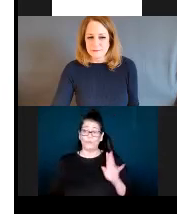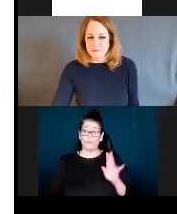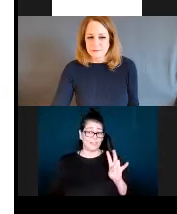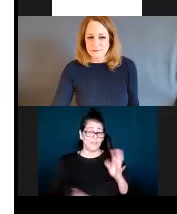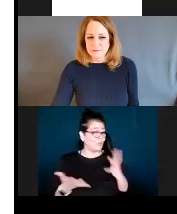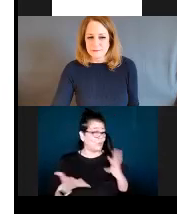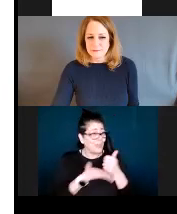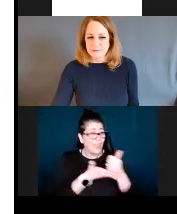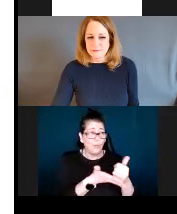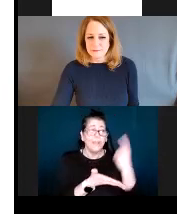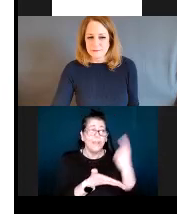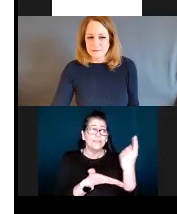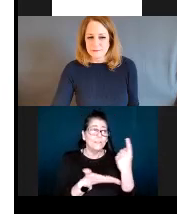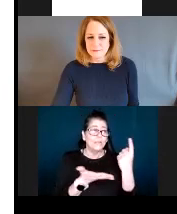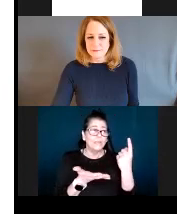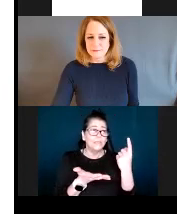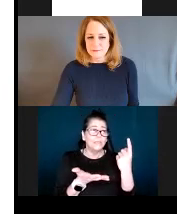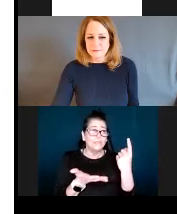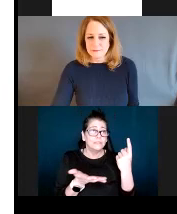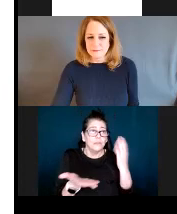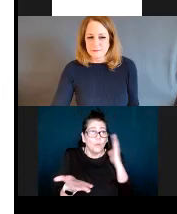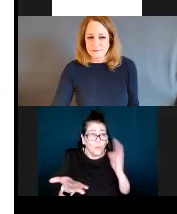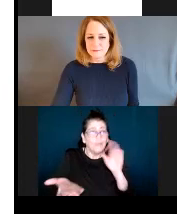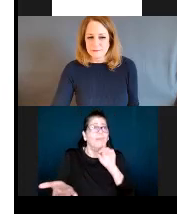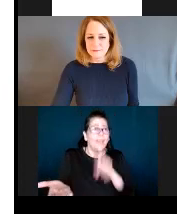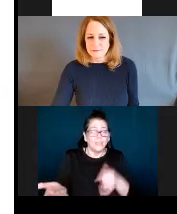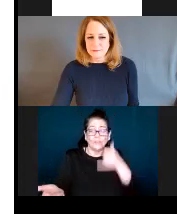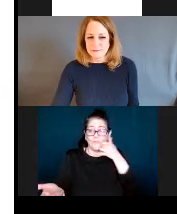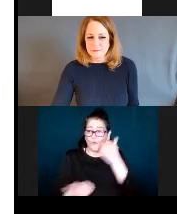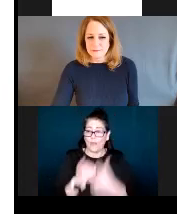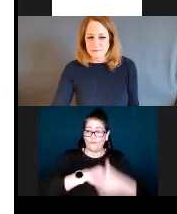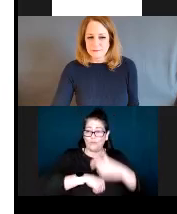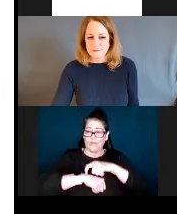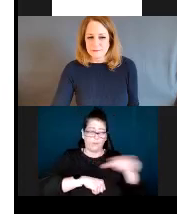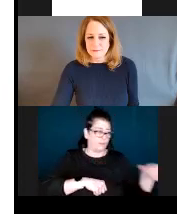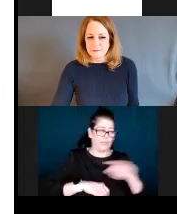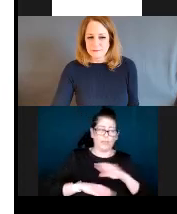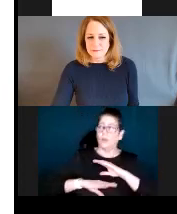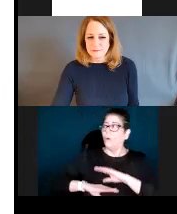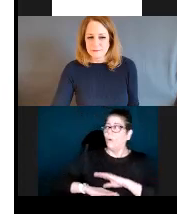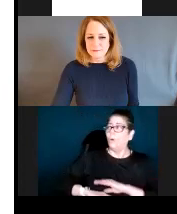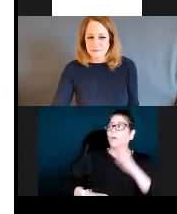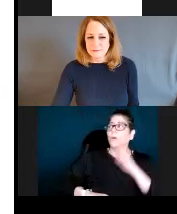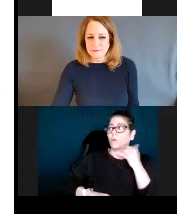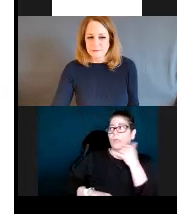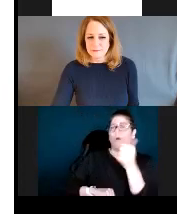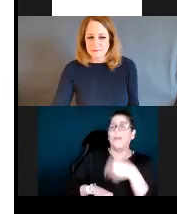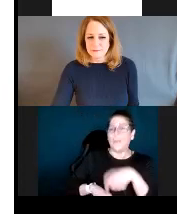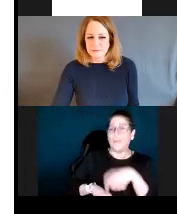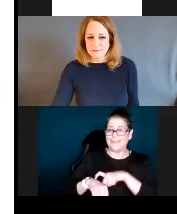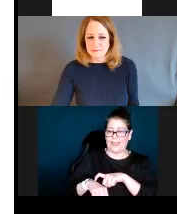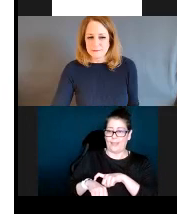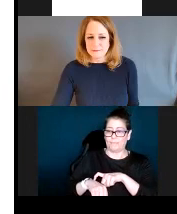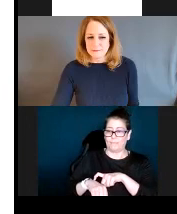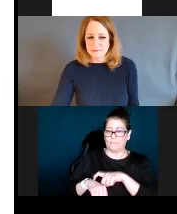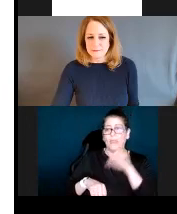this phone. And I think that gave people a little bit of relief to know that they could get a hold of us at any time. So